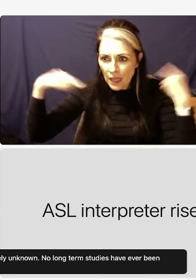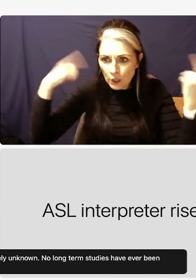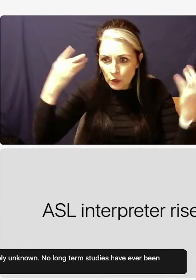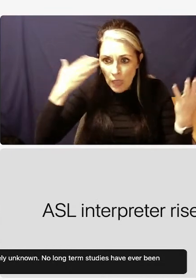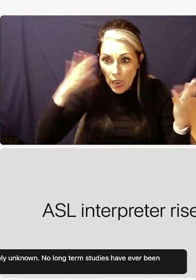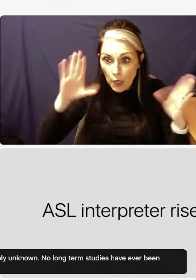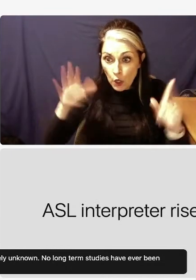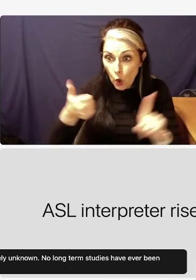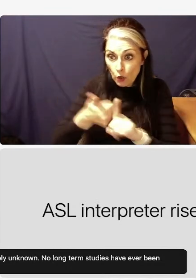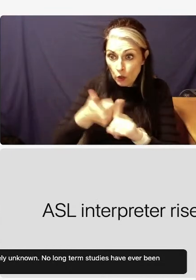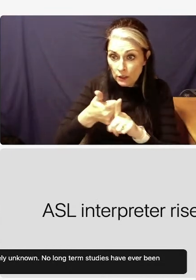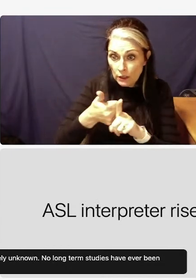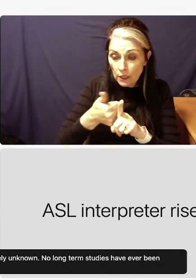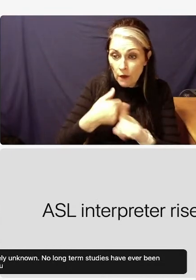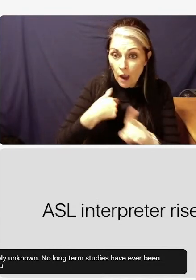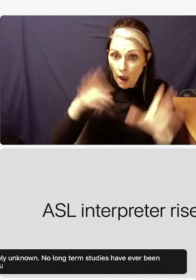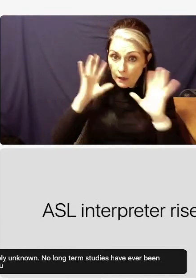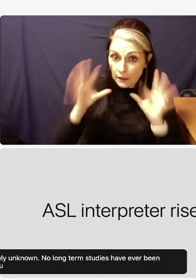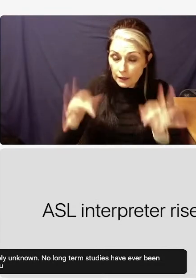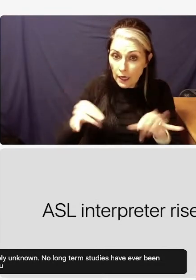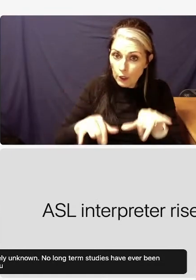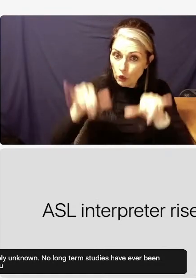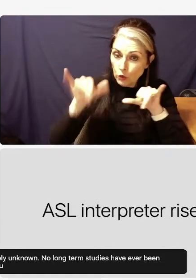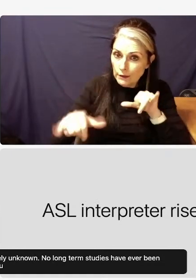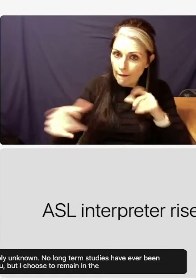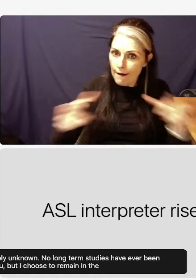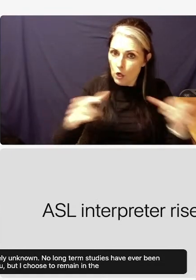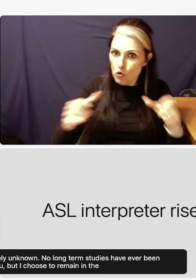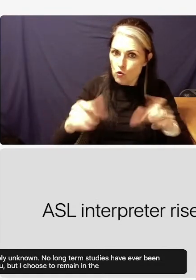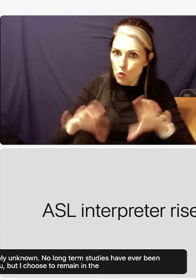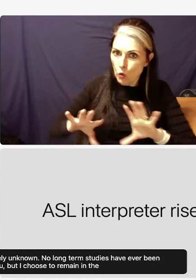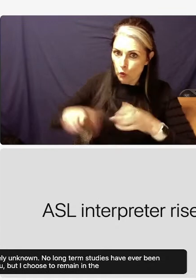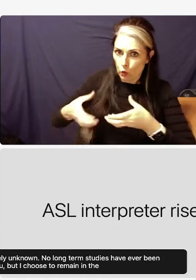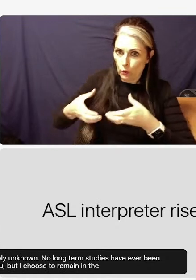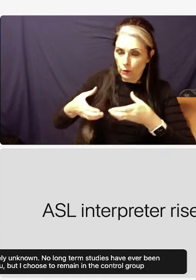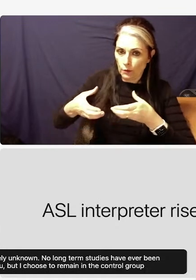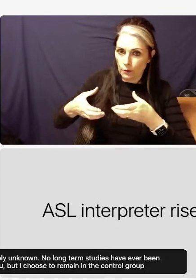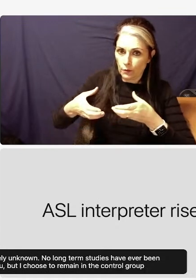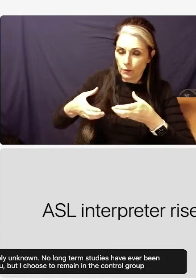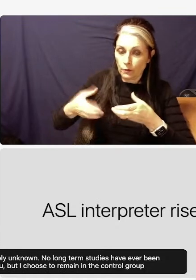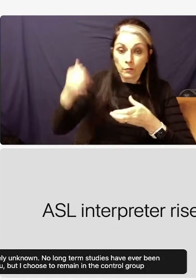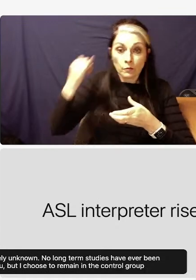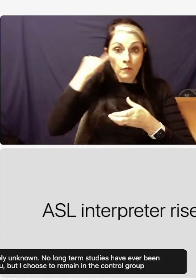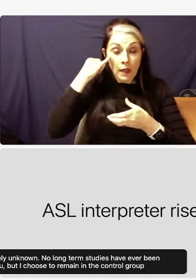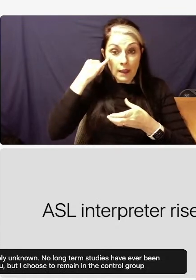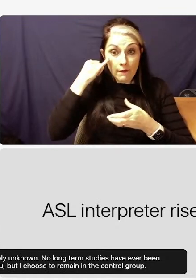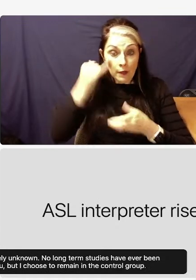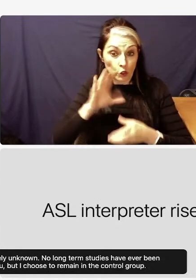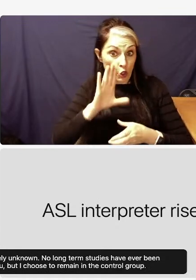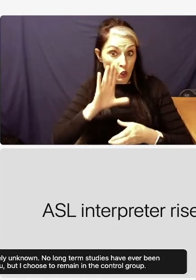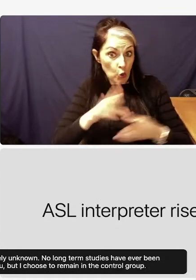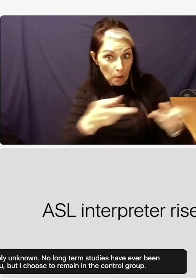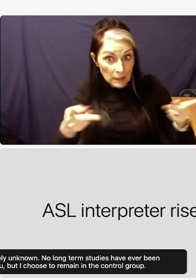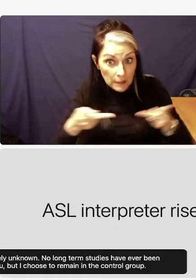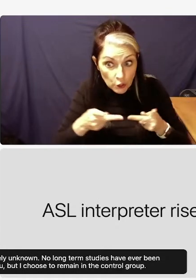about you but i choose to remain in the control group if i were in your position